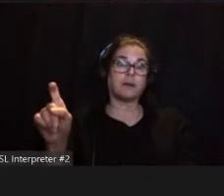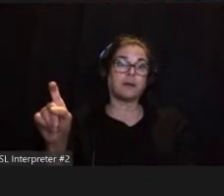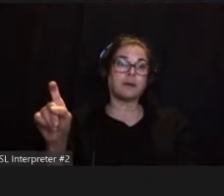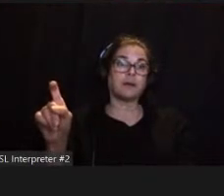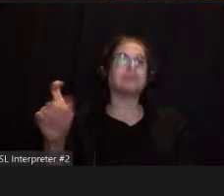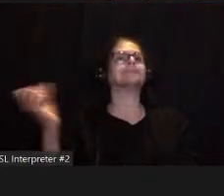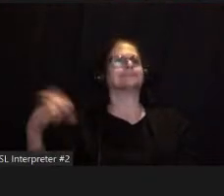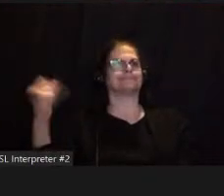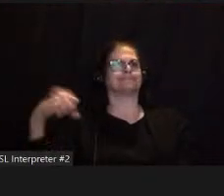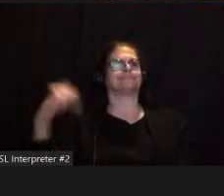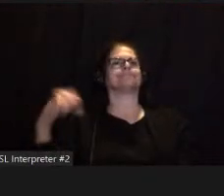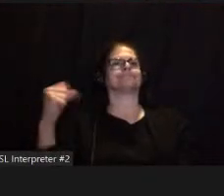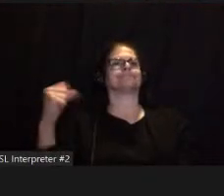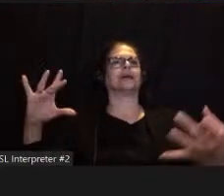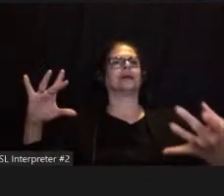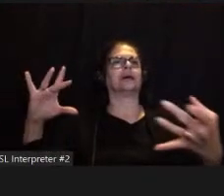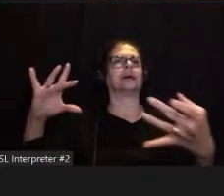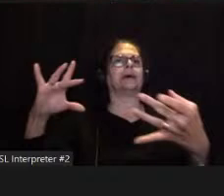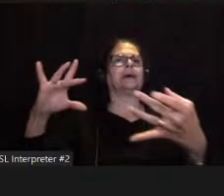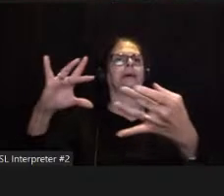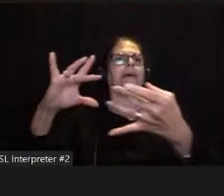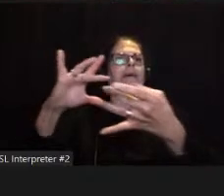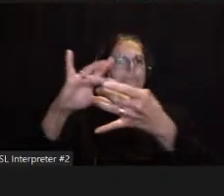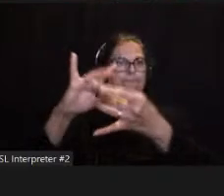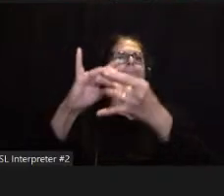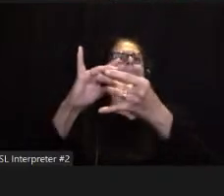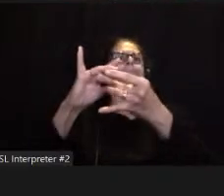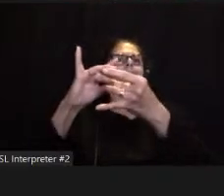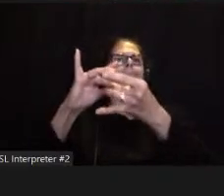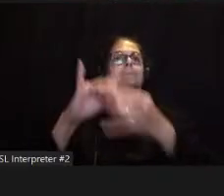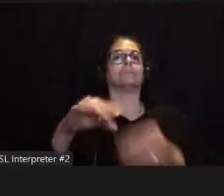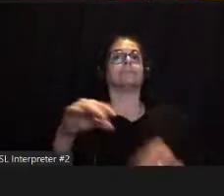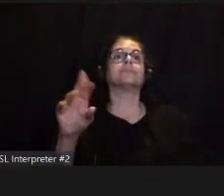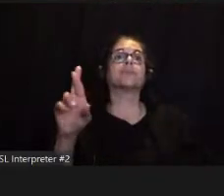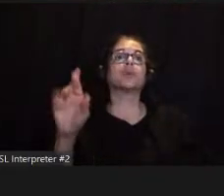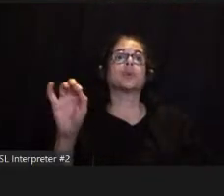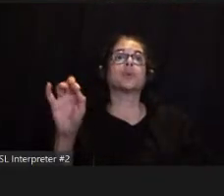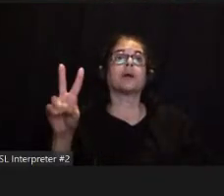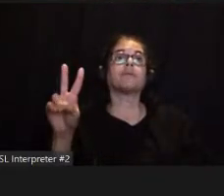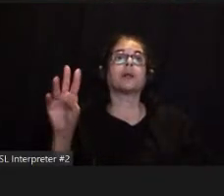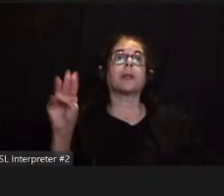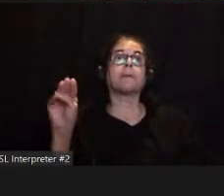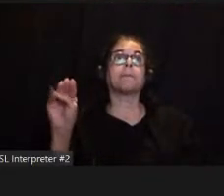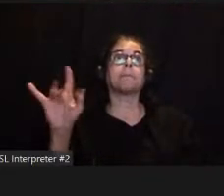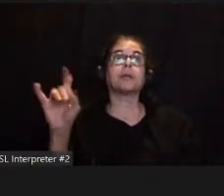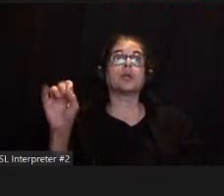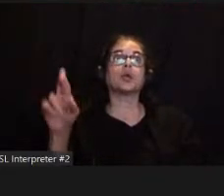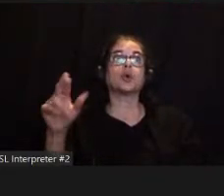Yes, it's connecting right now. Okay. Reverend Miller, are you there?